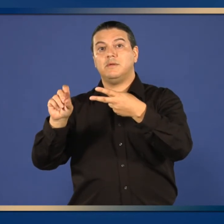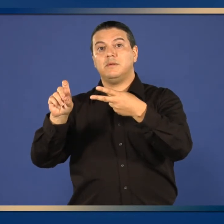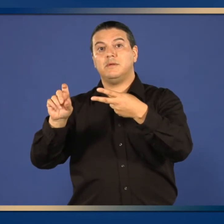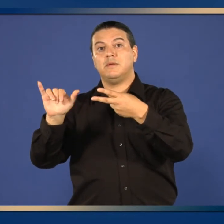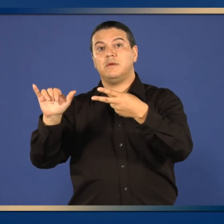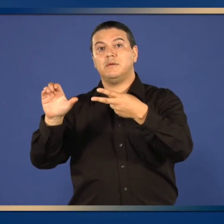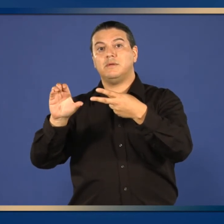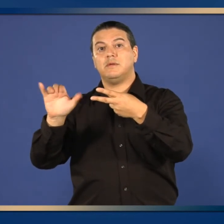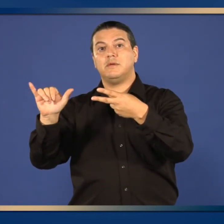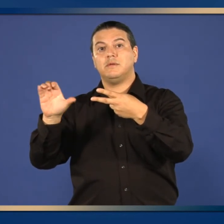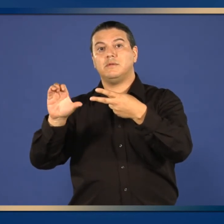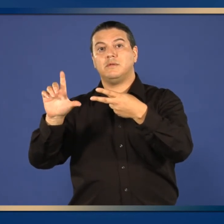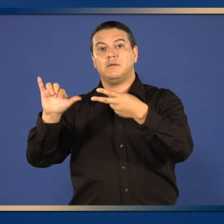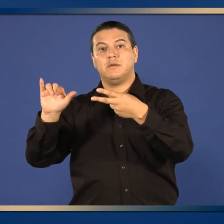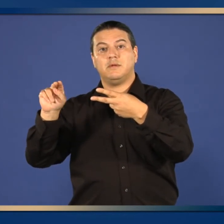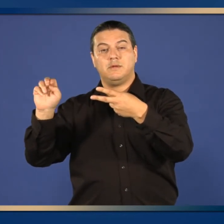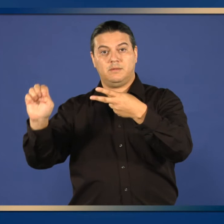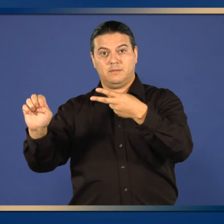DOXYCYCLINE.